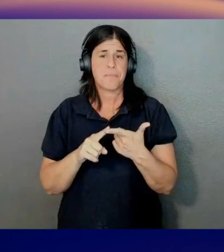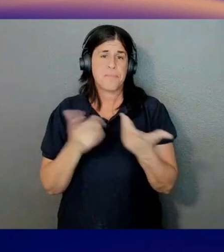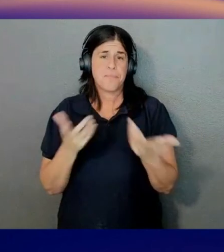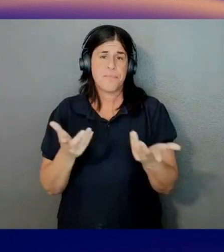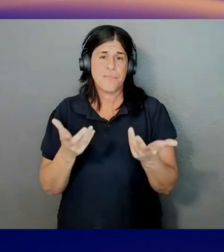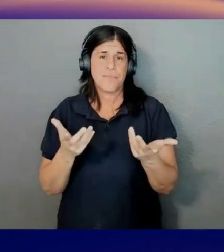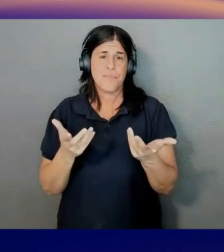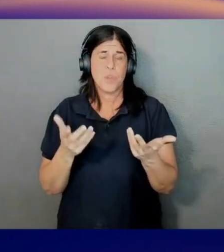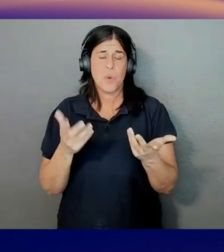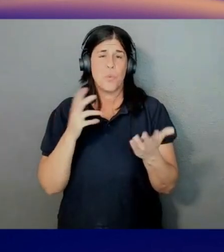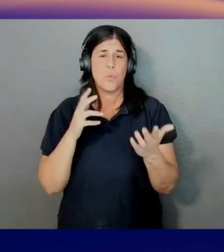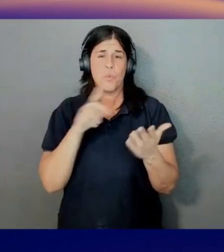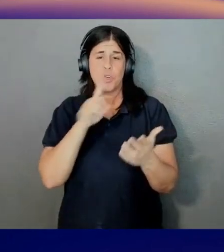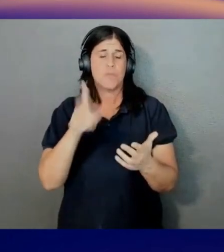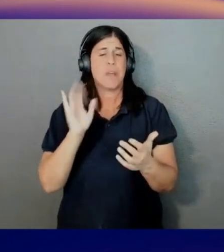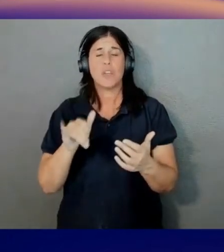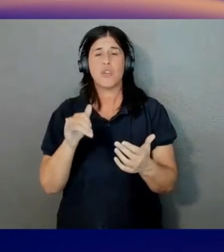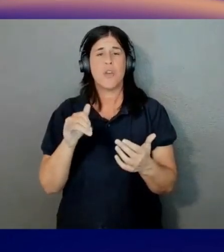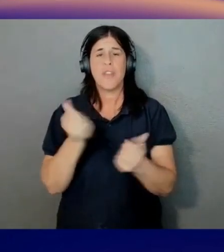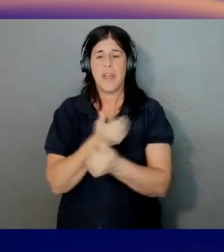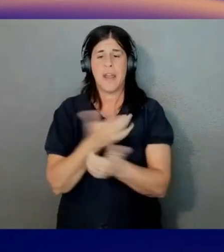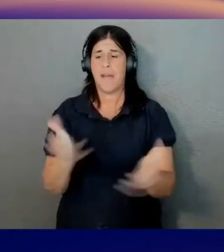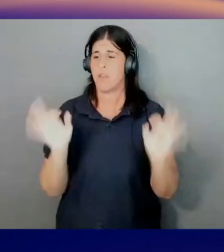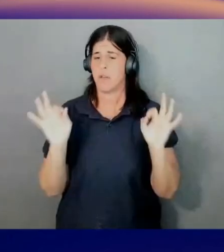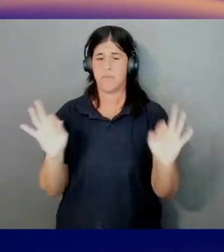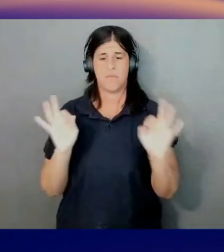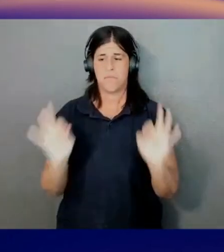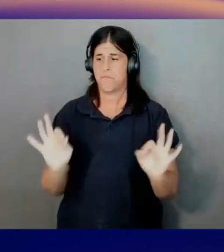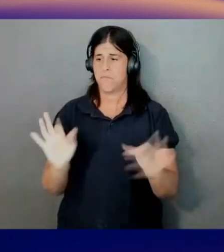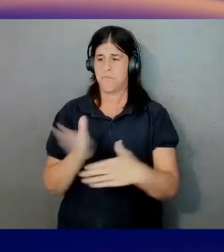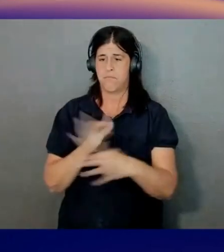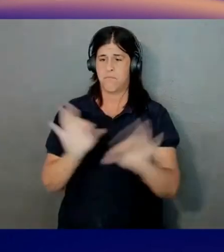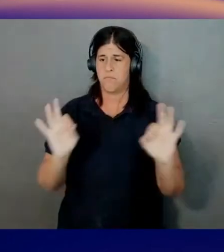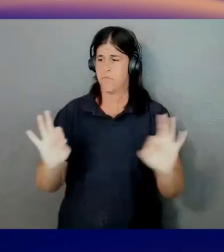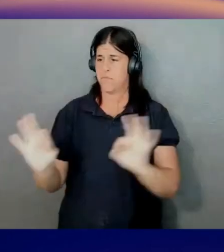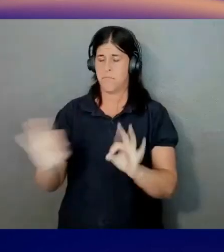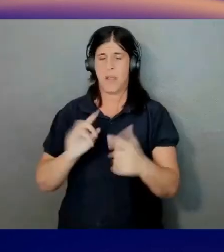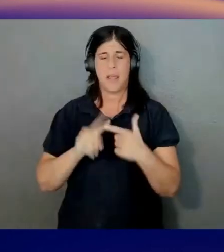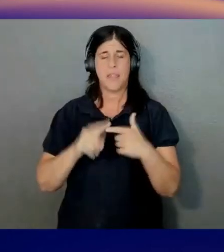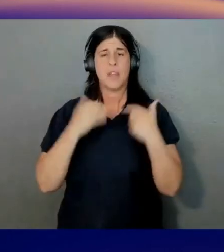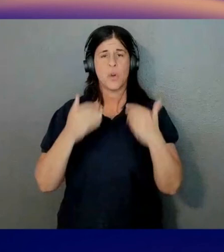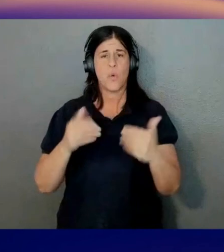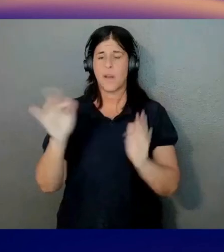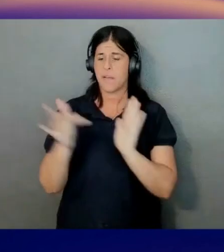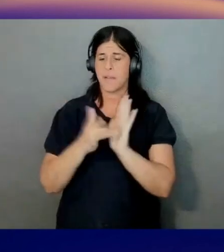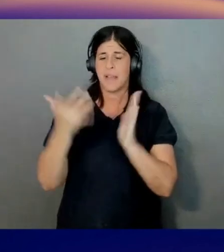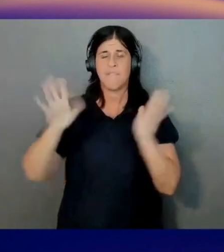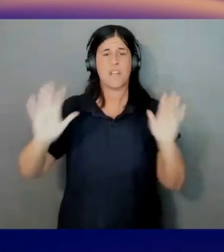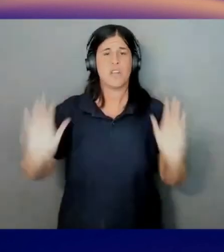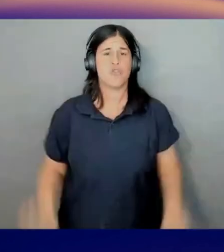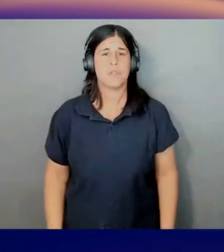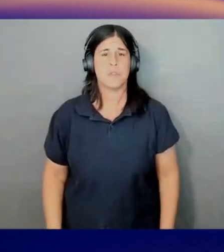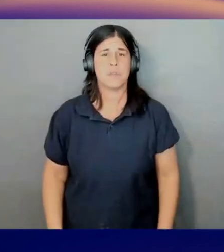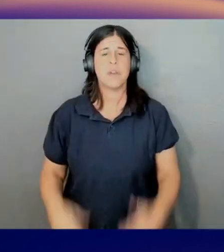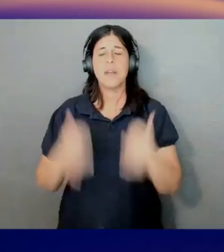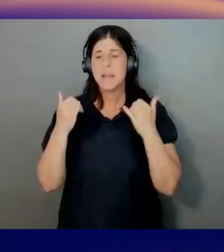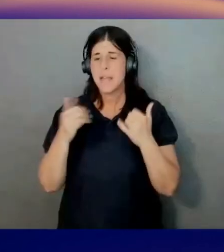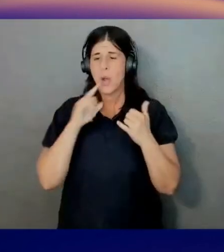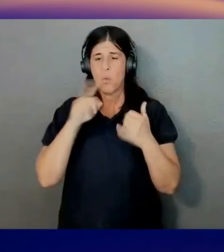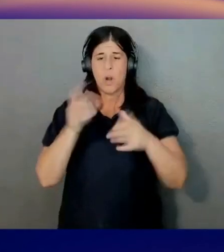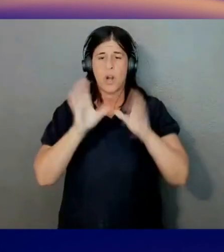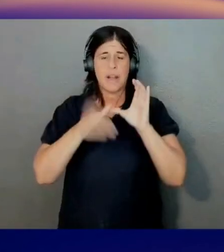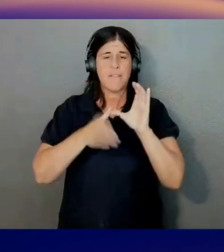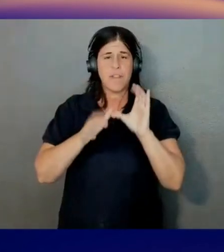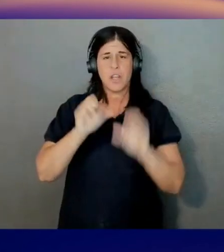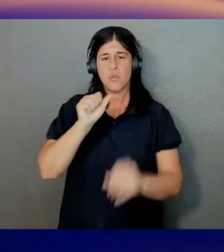we are making sure that everything is we did it, and then we just basically click on finish. That way we are configuring SAML configuration